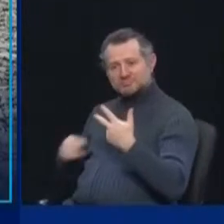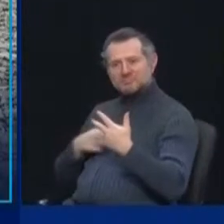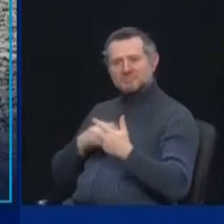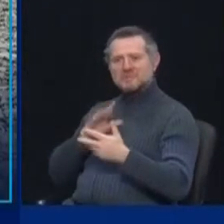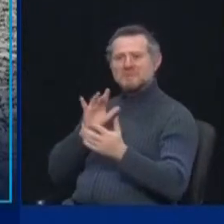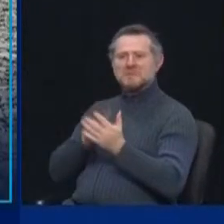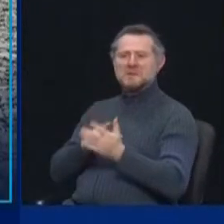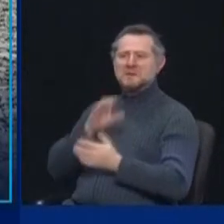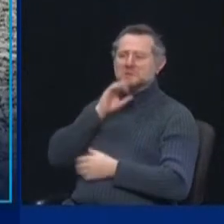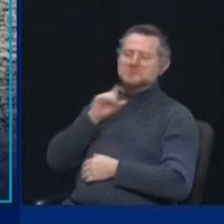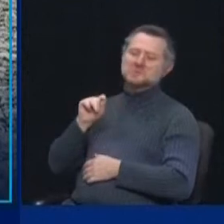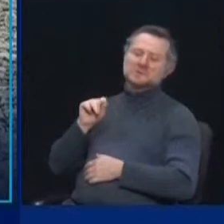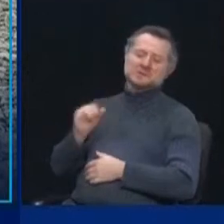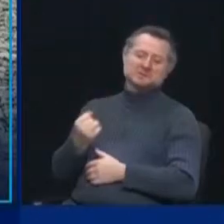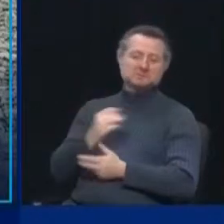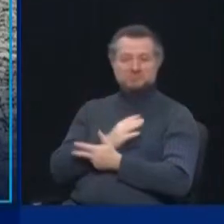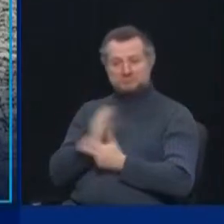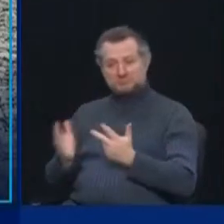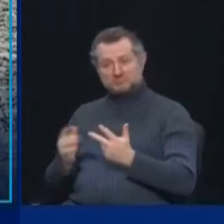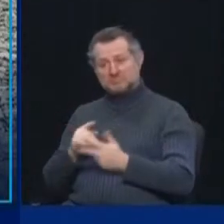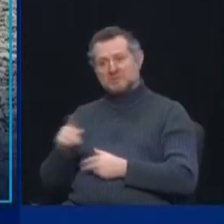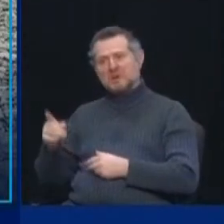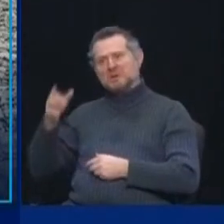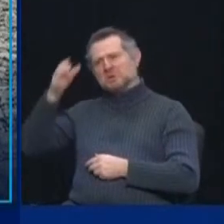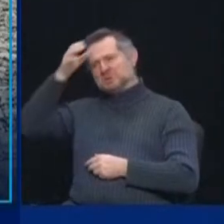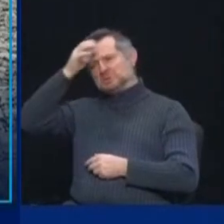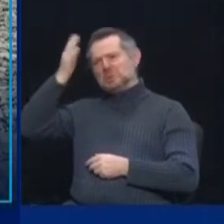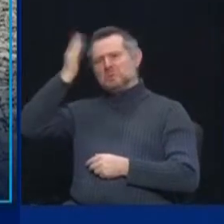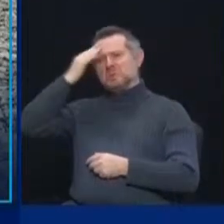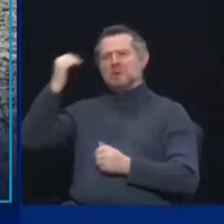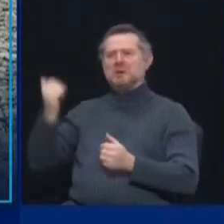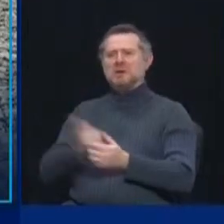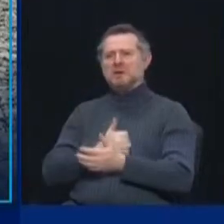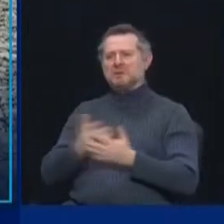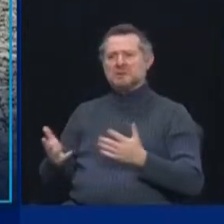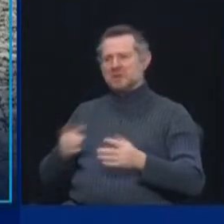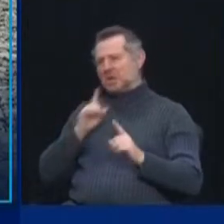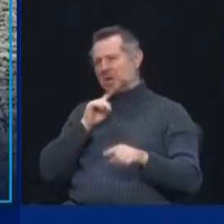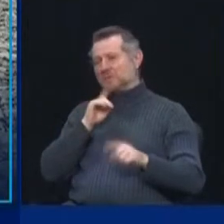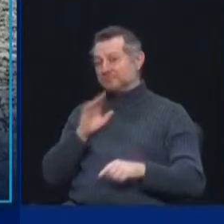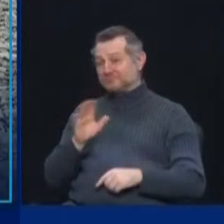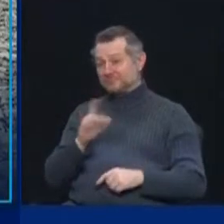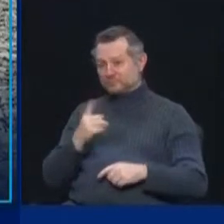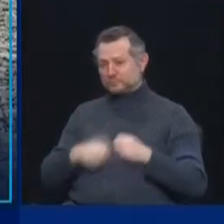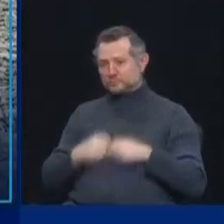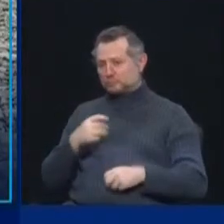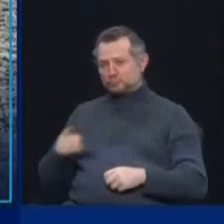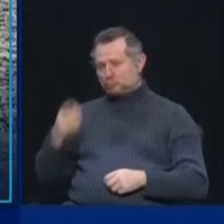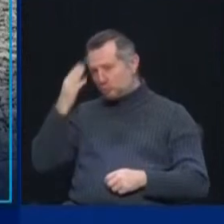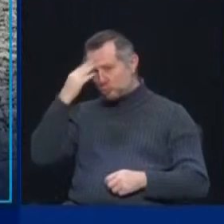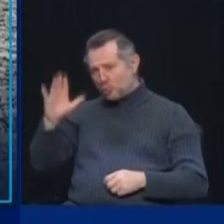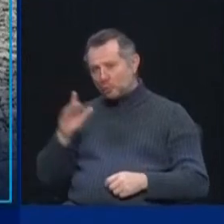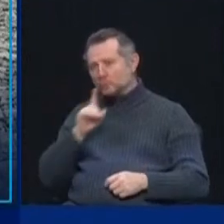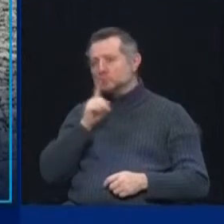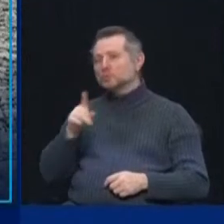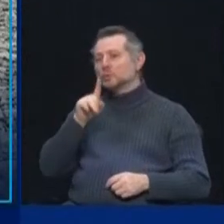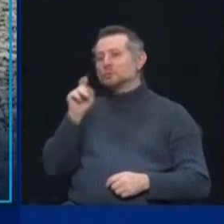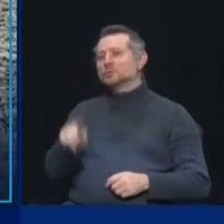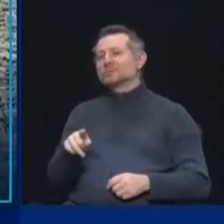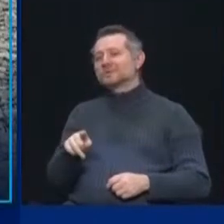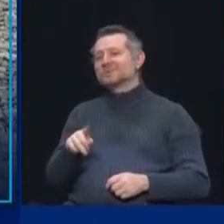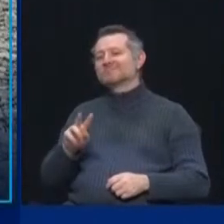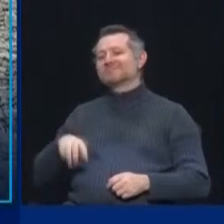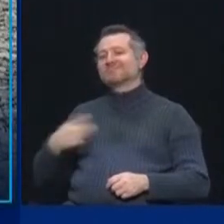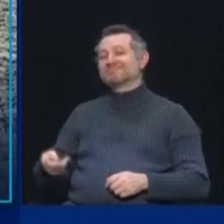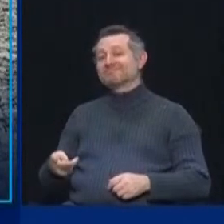they know all the answers. They just don't know the questions, but they know all the answers in life.